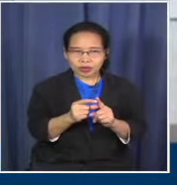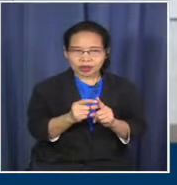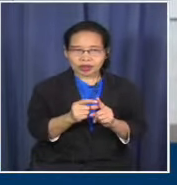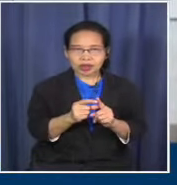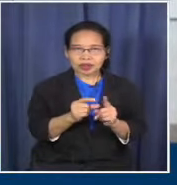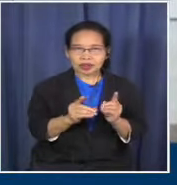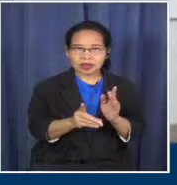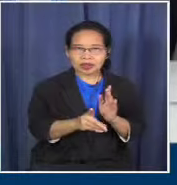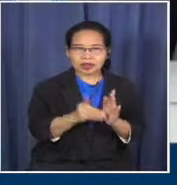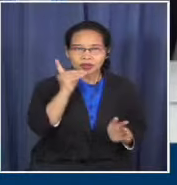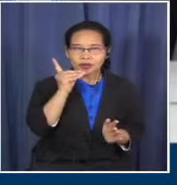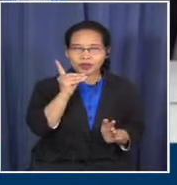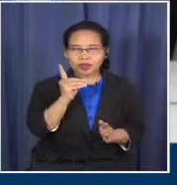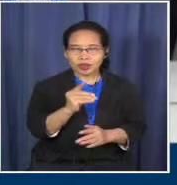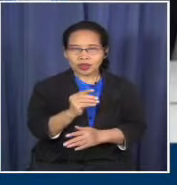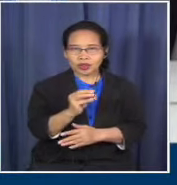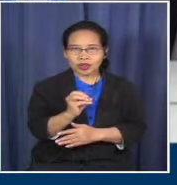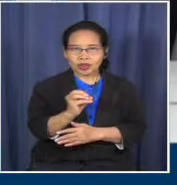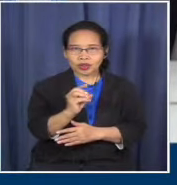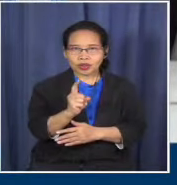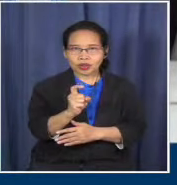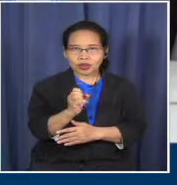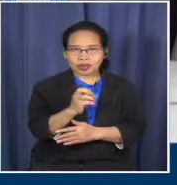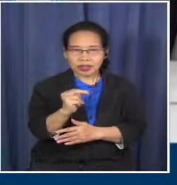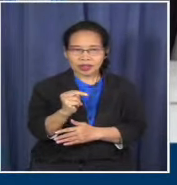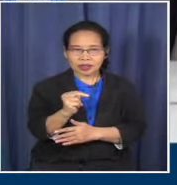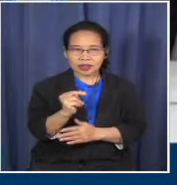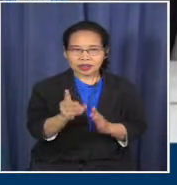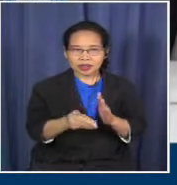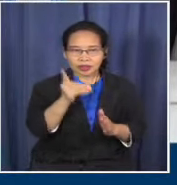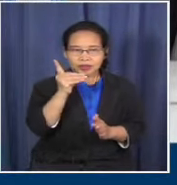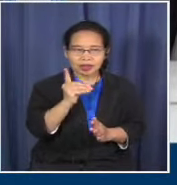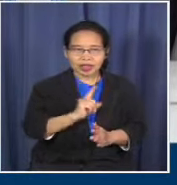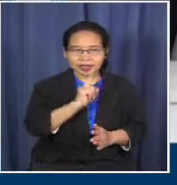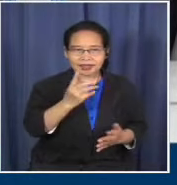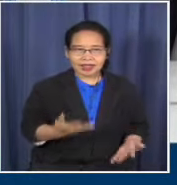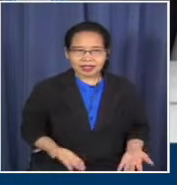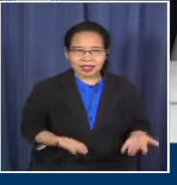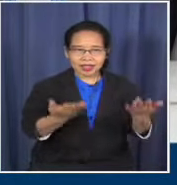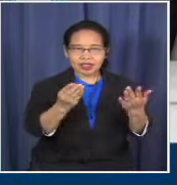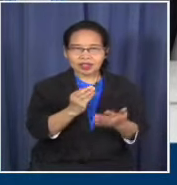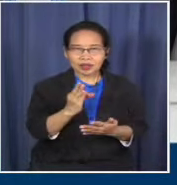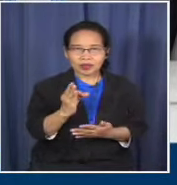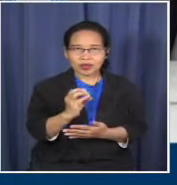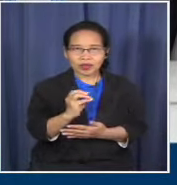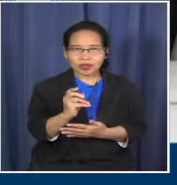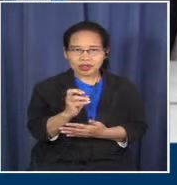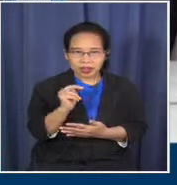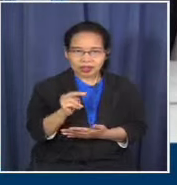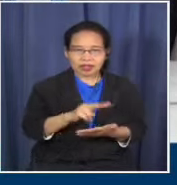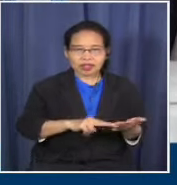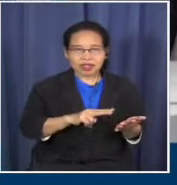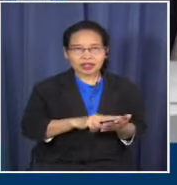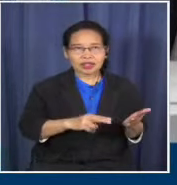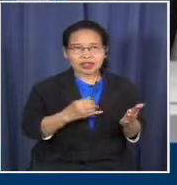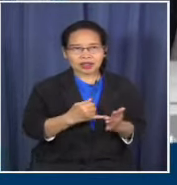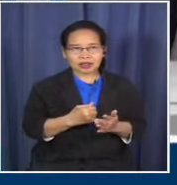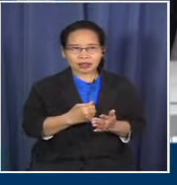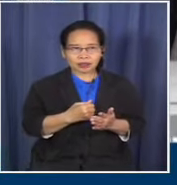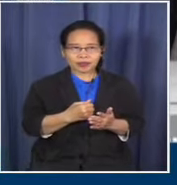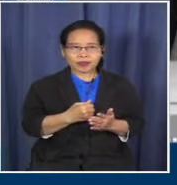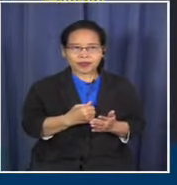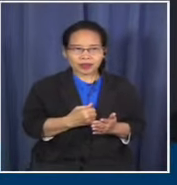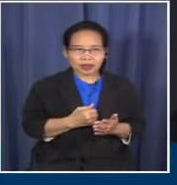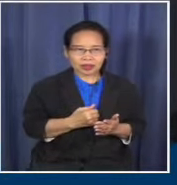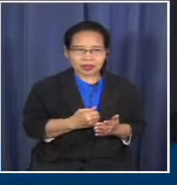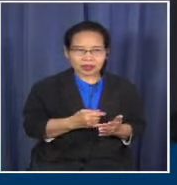coined when oxygen was discovered. When was oxygen or the existence of oxygen